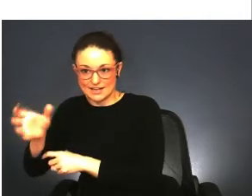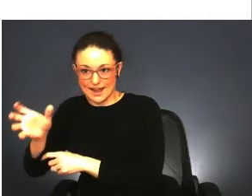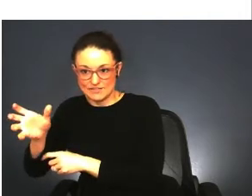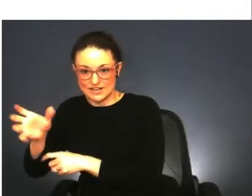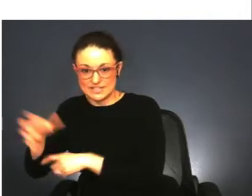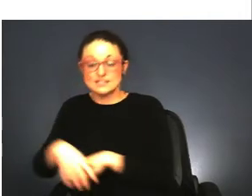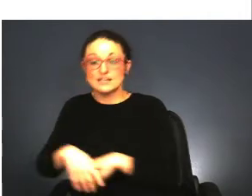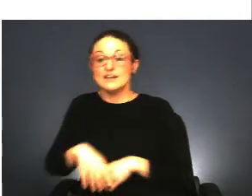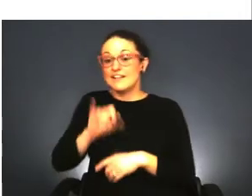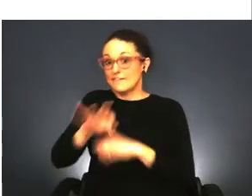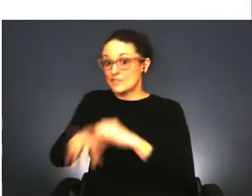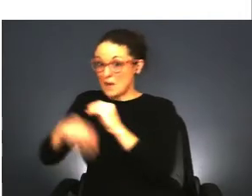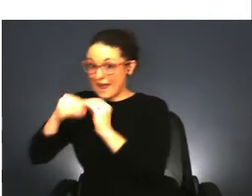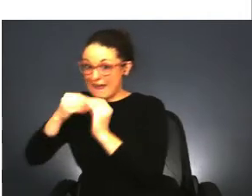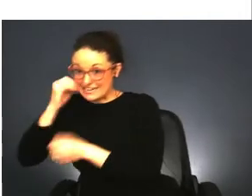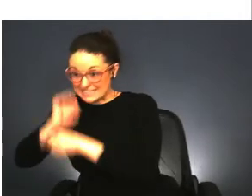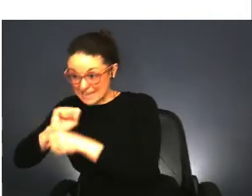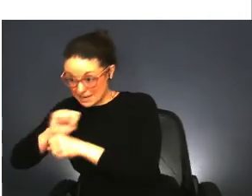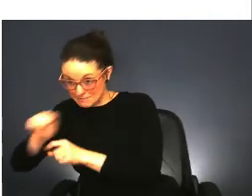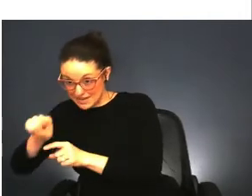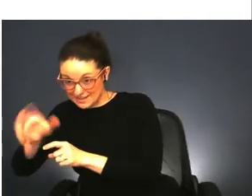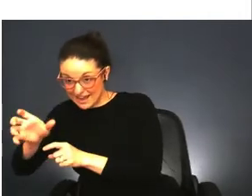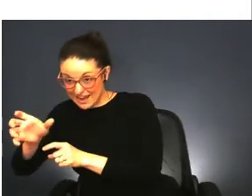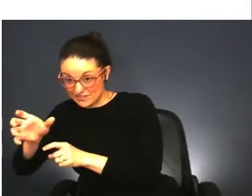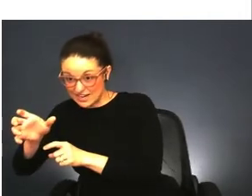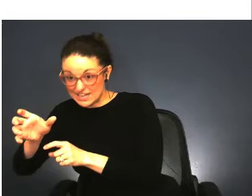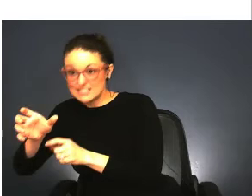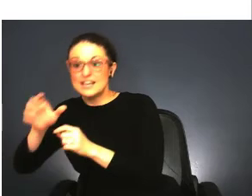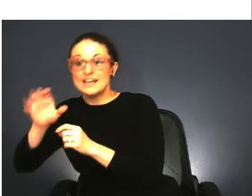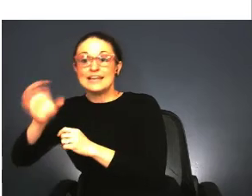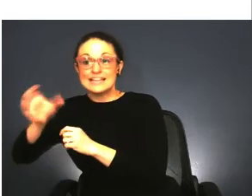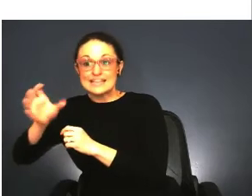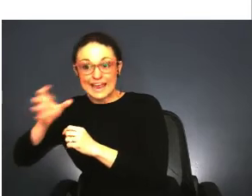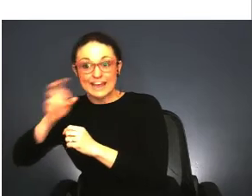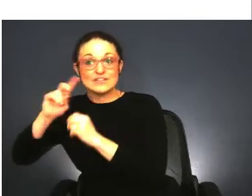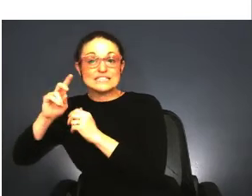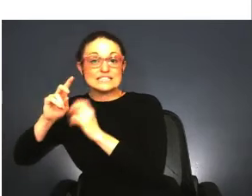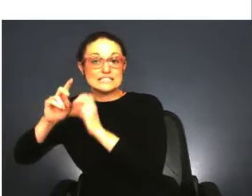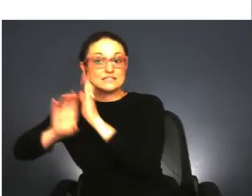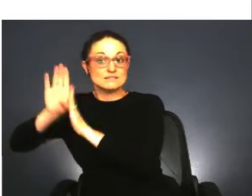in Canvas, Canvas is building the gradebook for you.